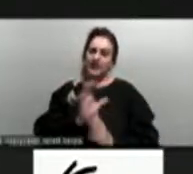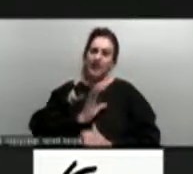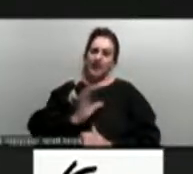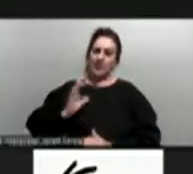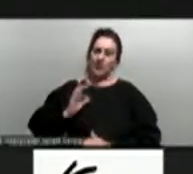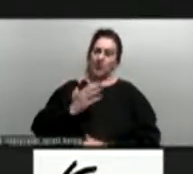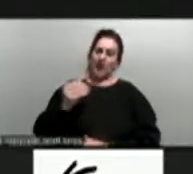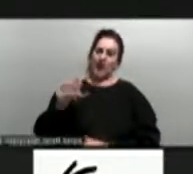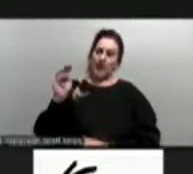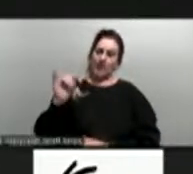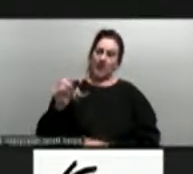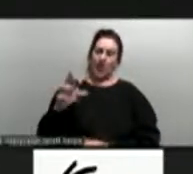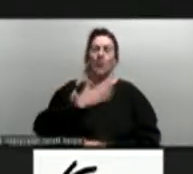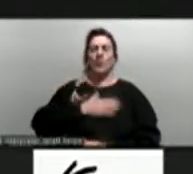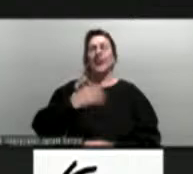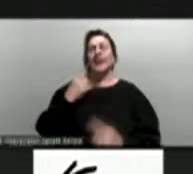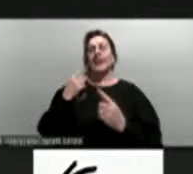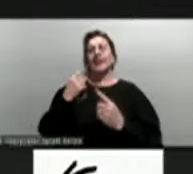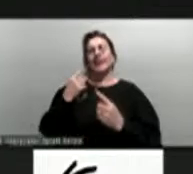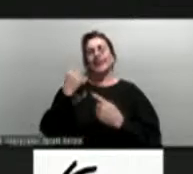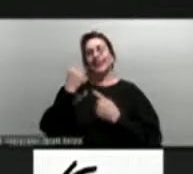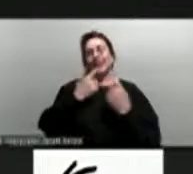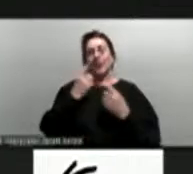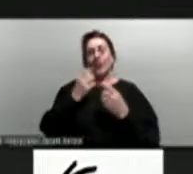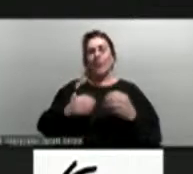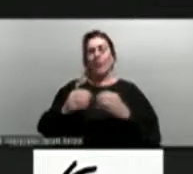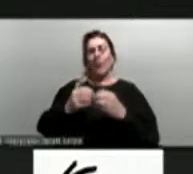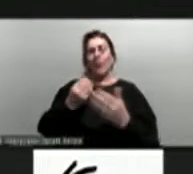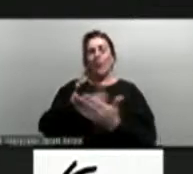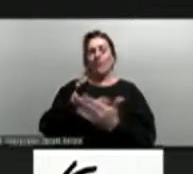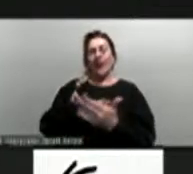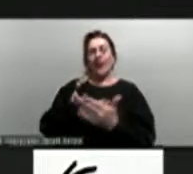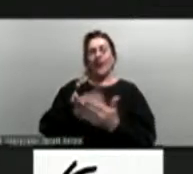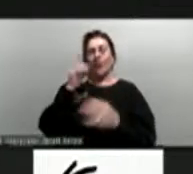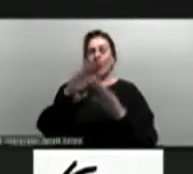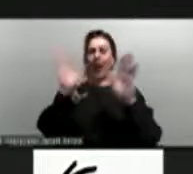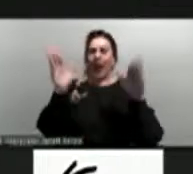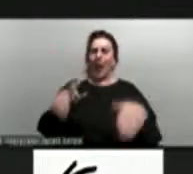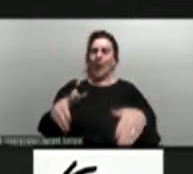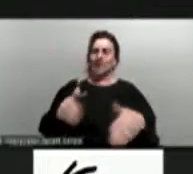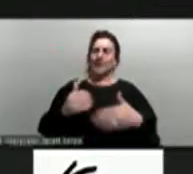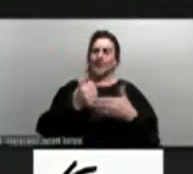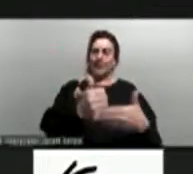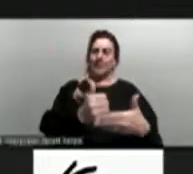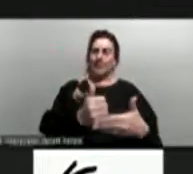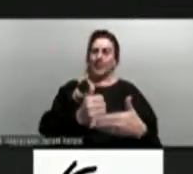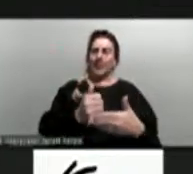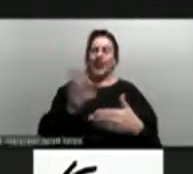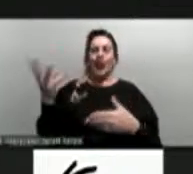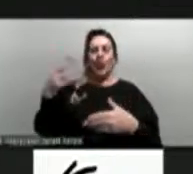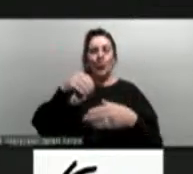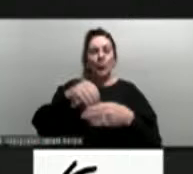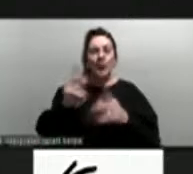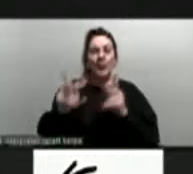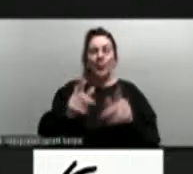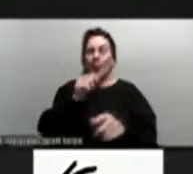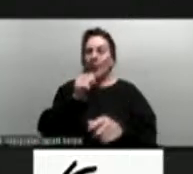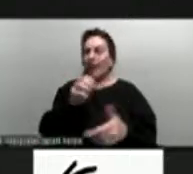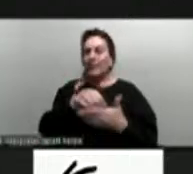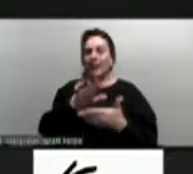to consider more funds towards housing relief, and including those that are undocumented in Miami-Dade County who